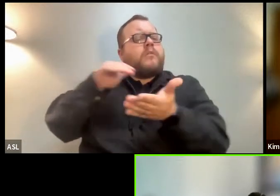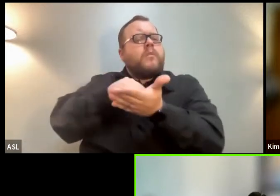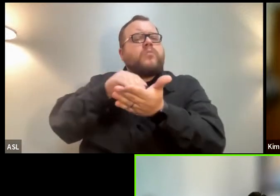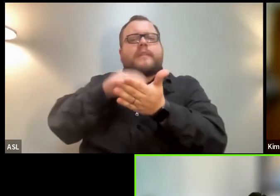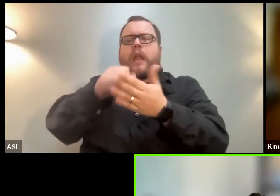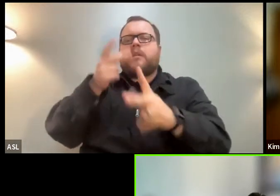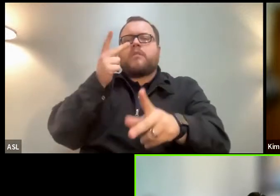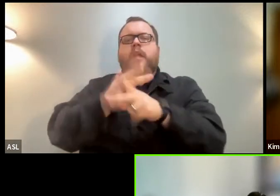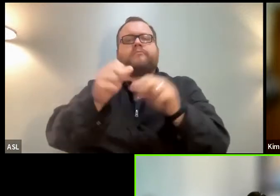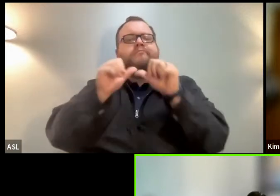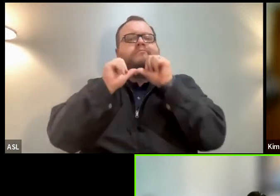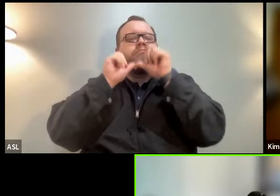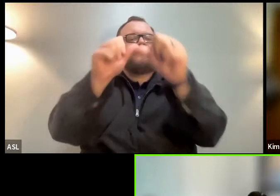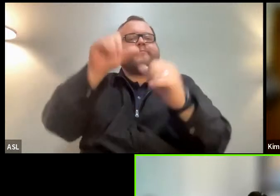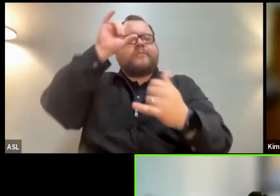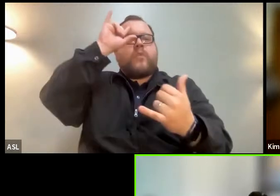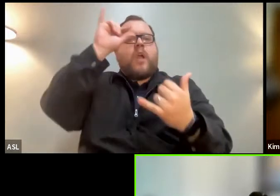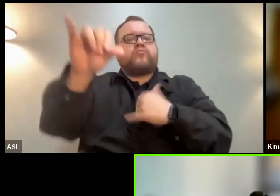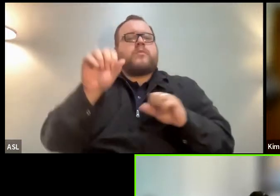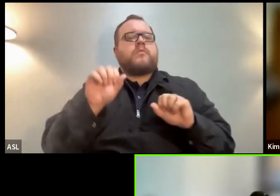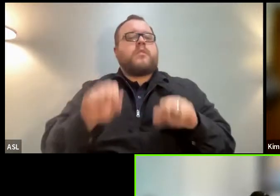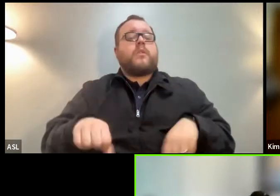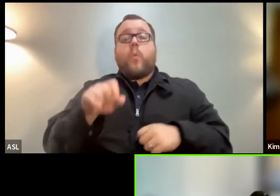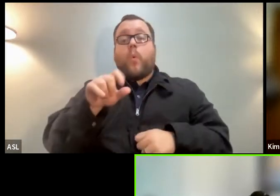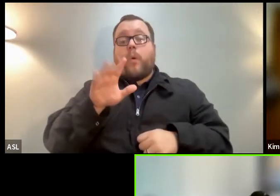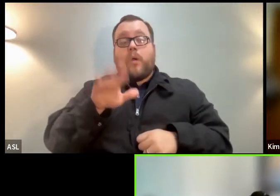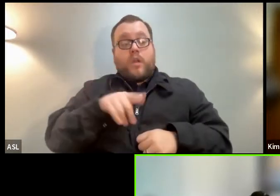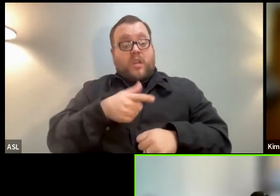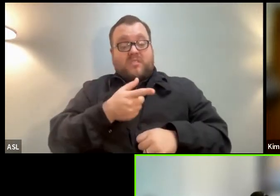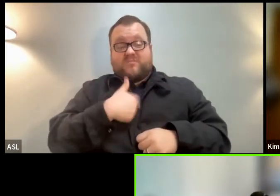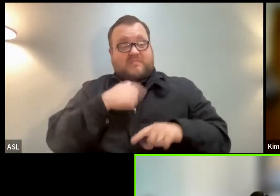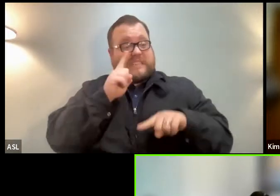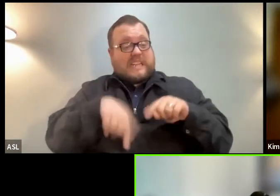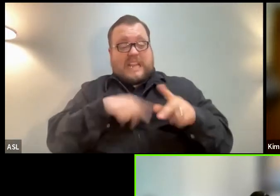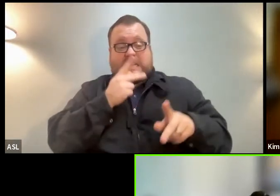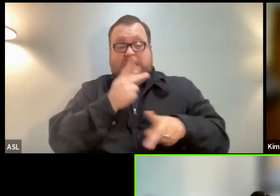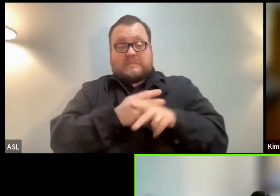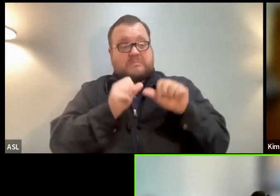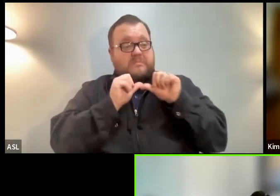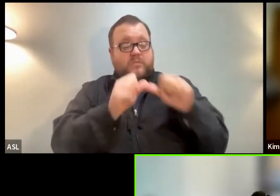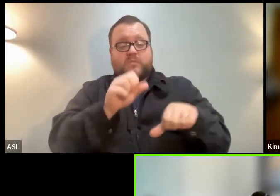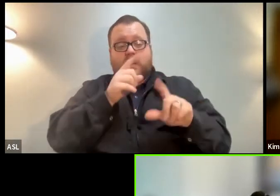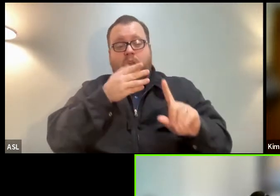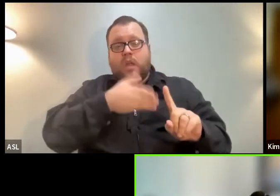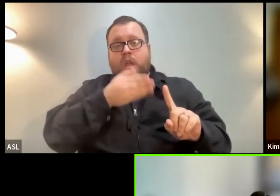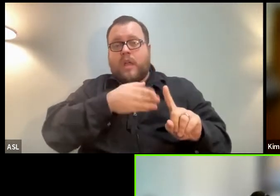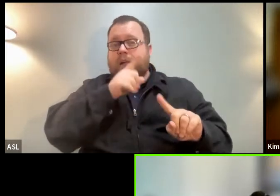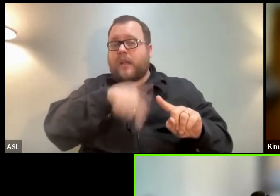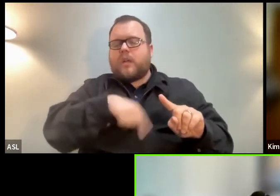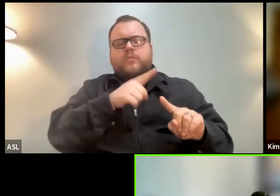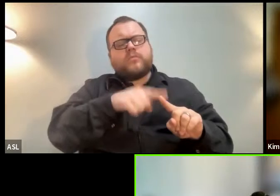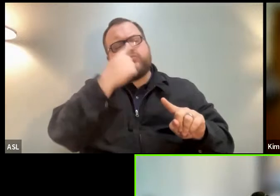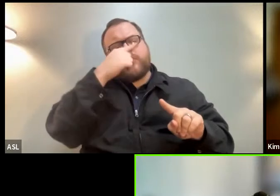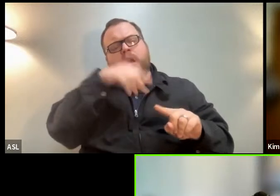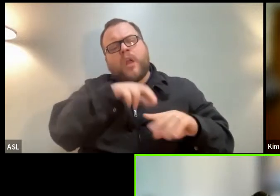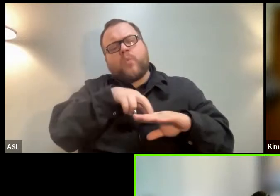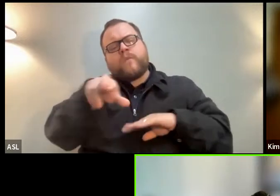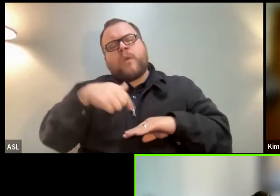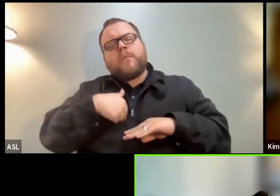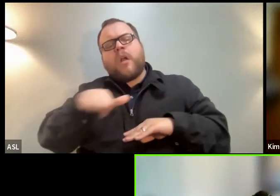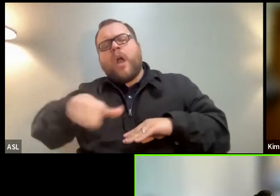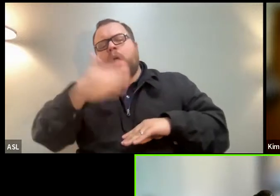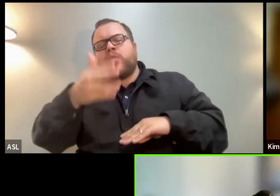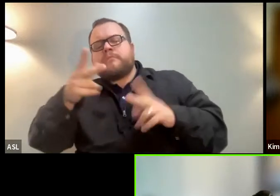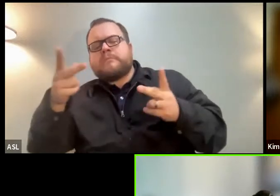do you know anybody who you would refer me to that has experience?